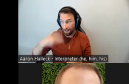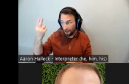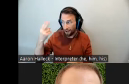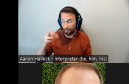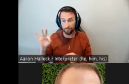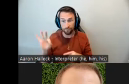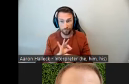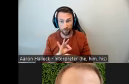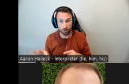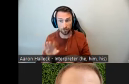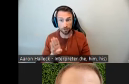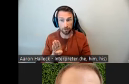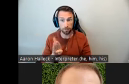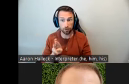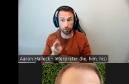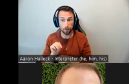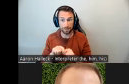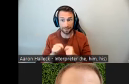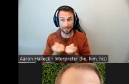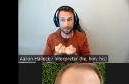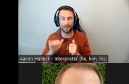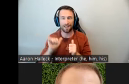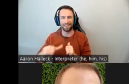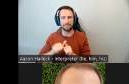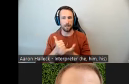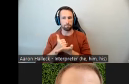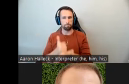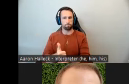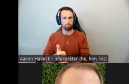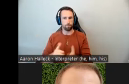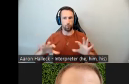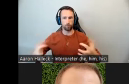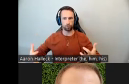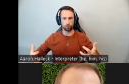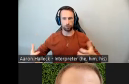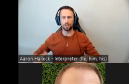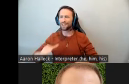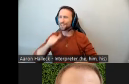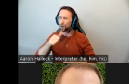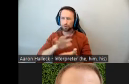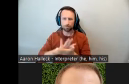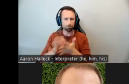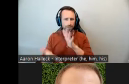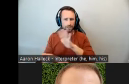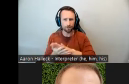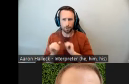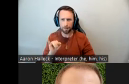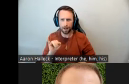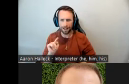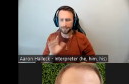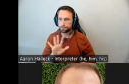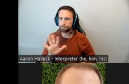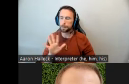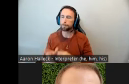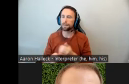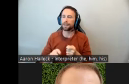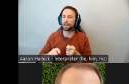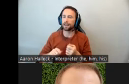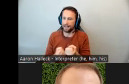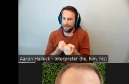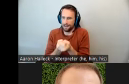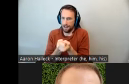teams, this is what they do for their organizations. They don't transform IT, but they enable that transformation to happen, and they build these